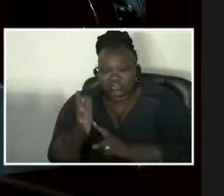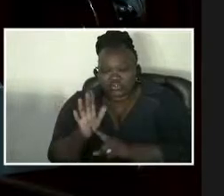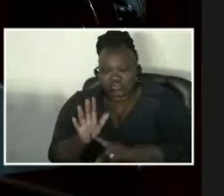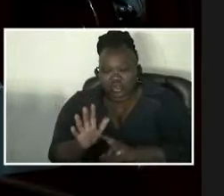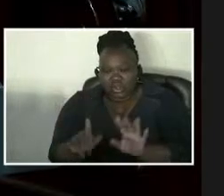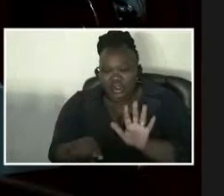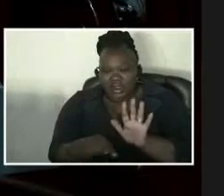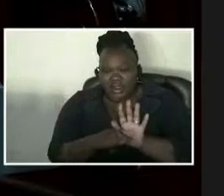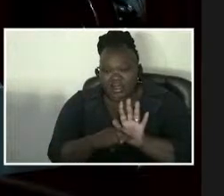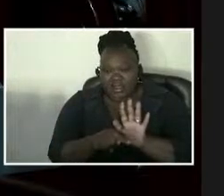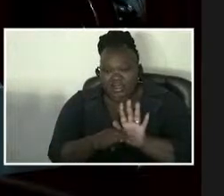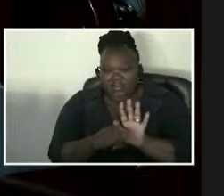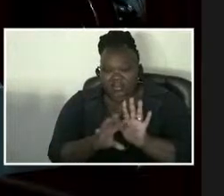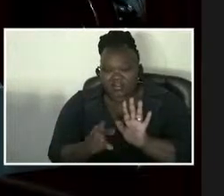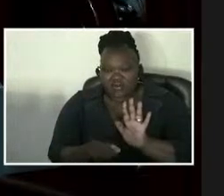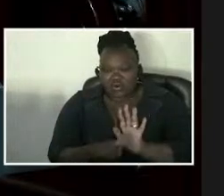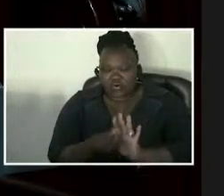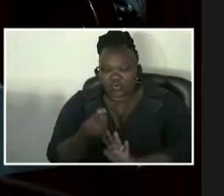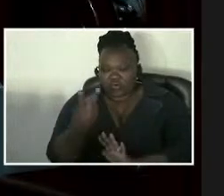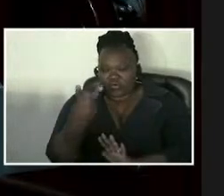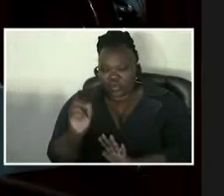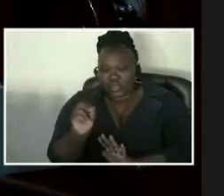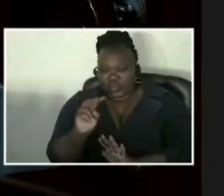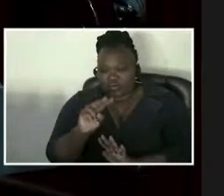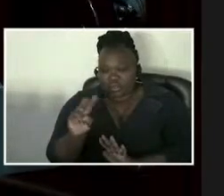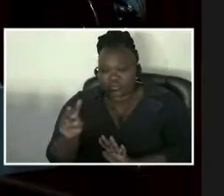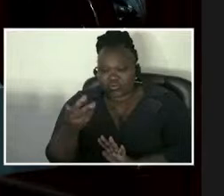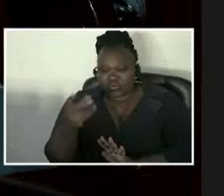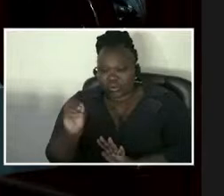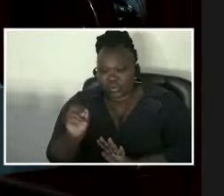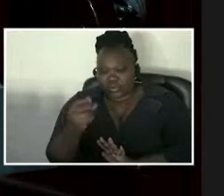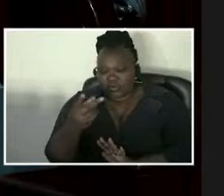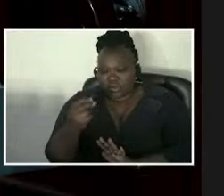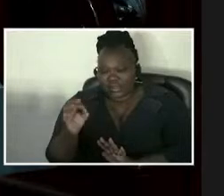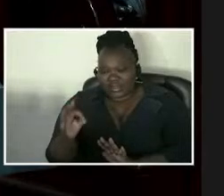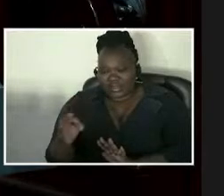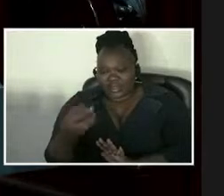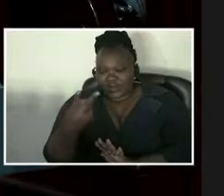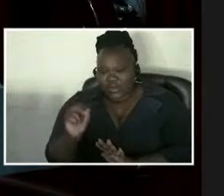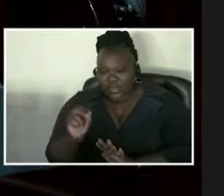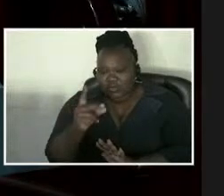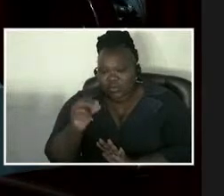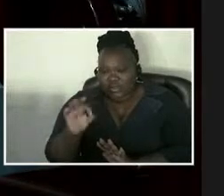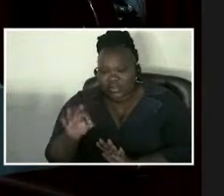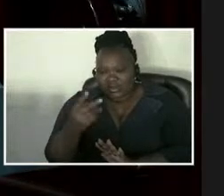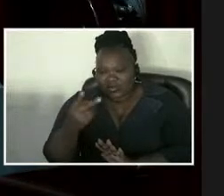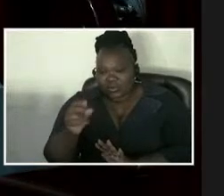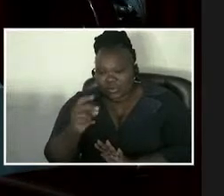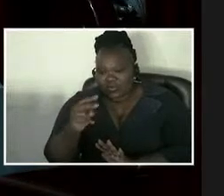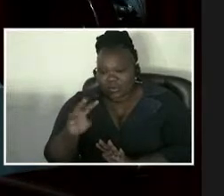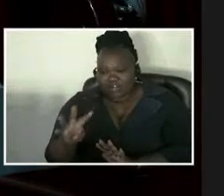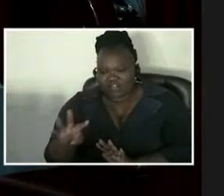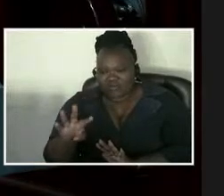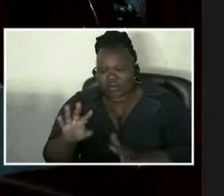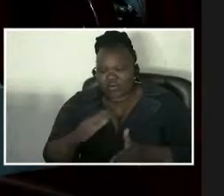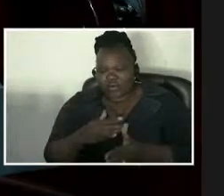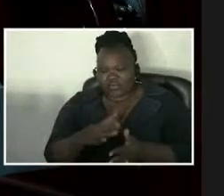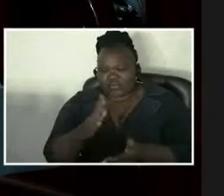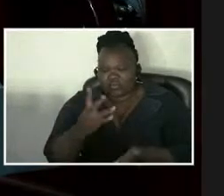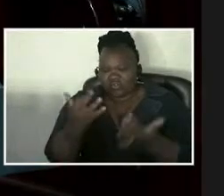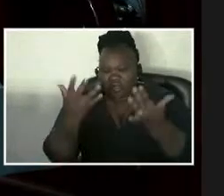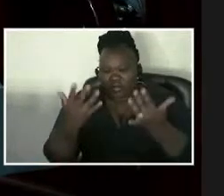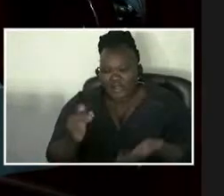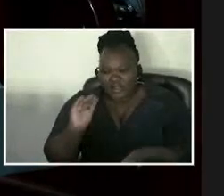negative growth in 2022-23 and 2023-24 due to budget cuts